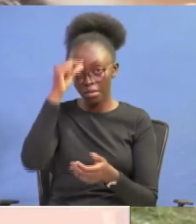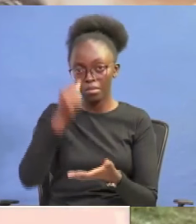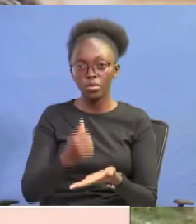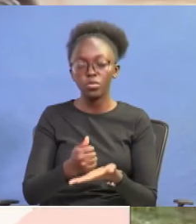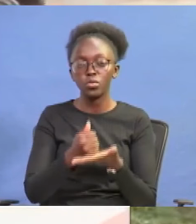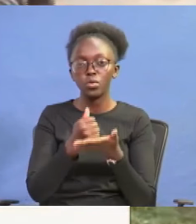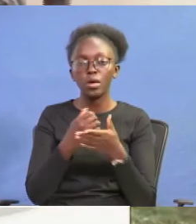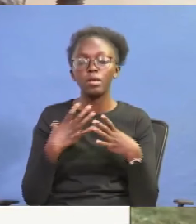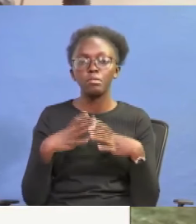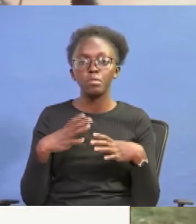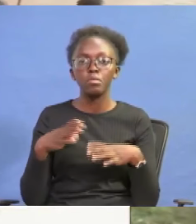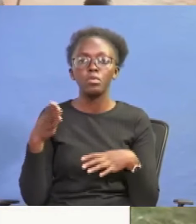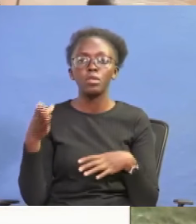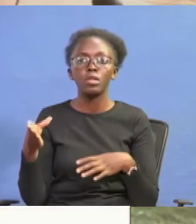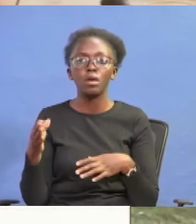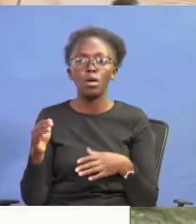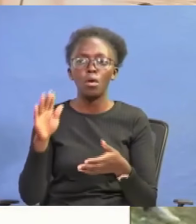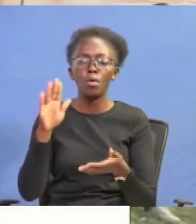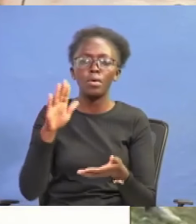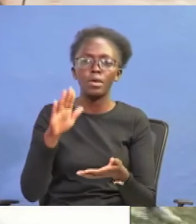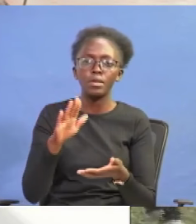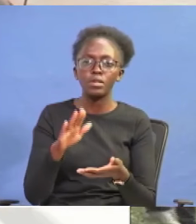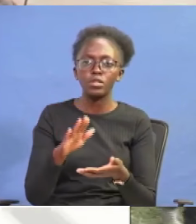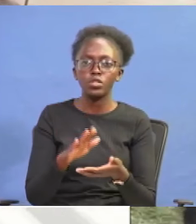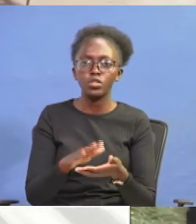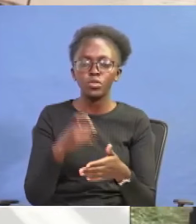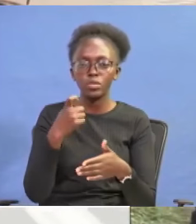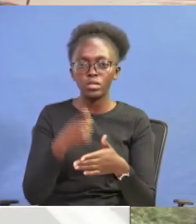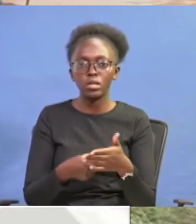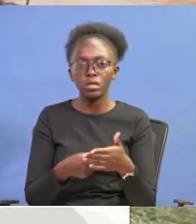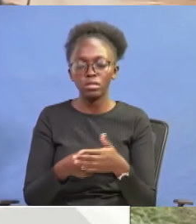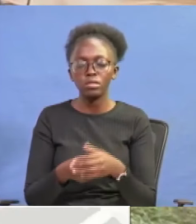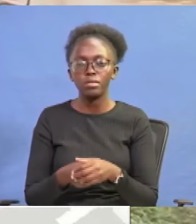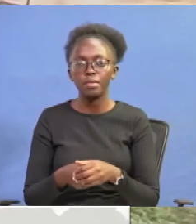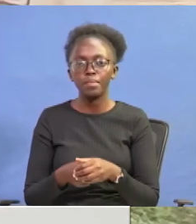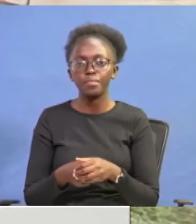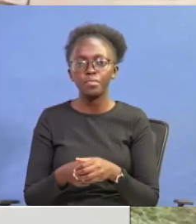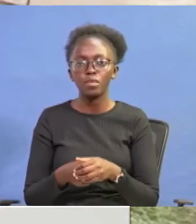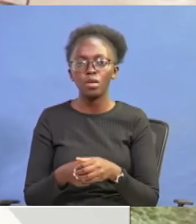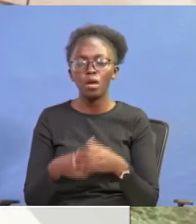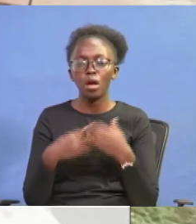ngabo, angalau tu wafungishiwe hizo gari ya sao juu serikali iko na nguvu.